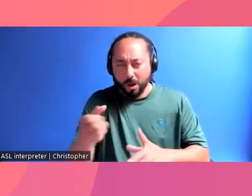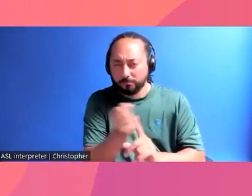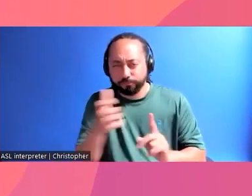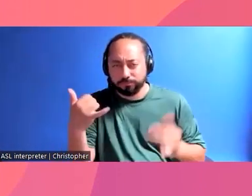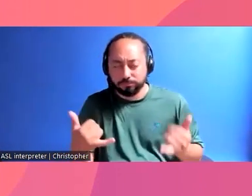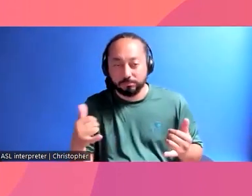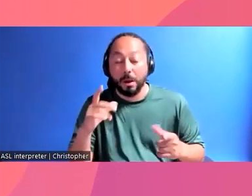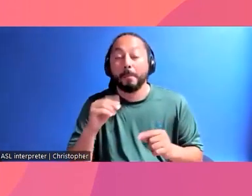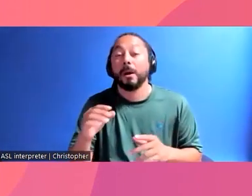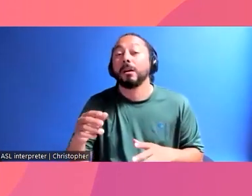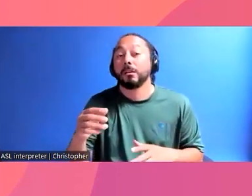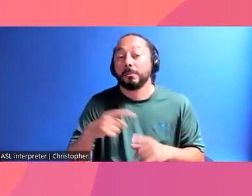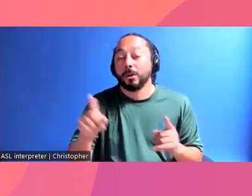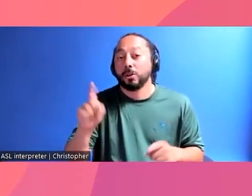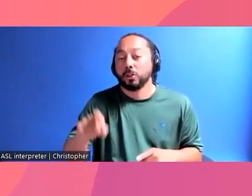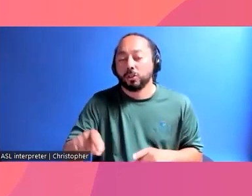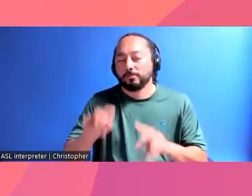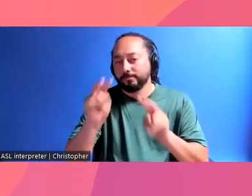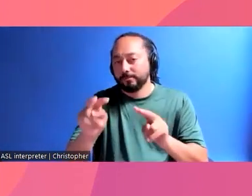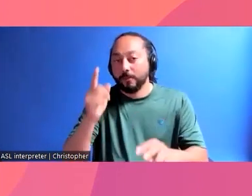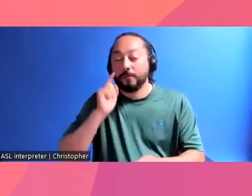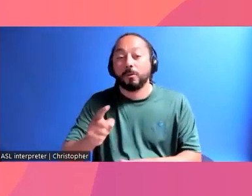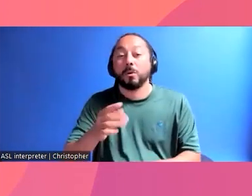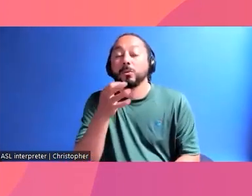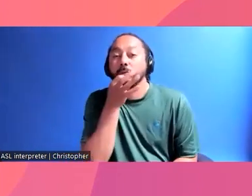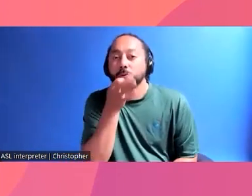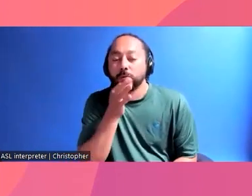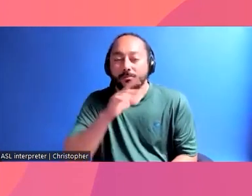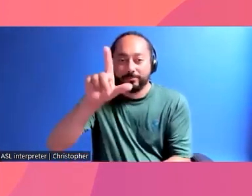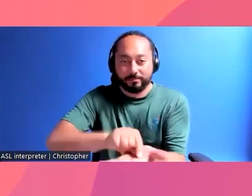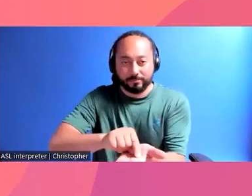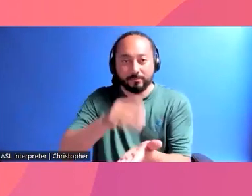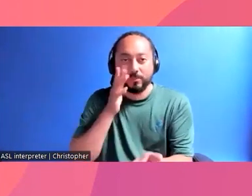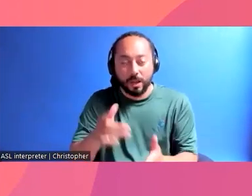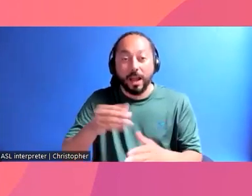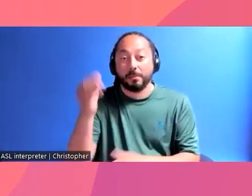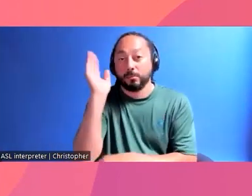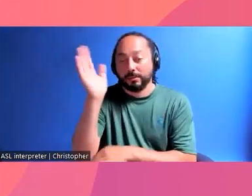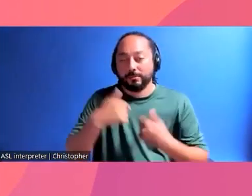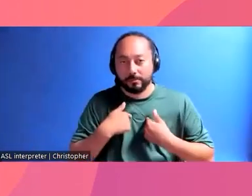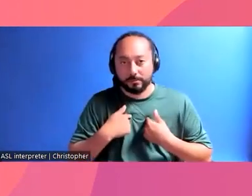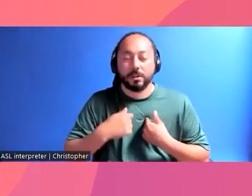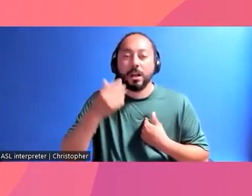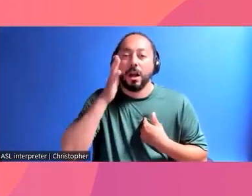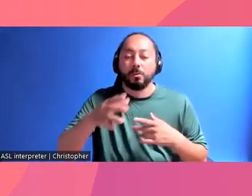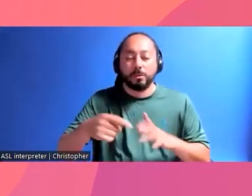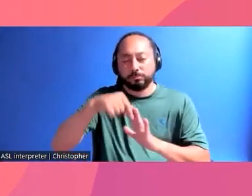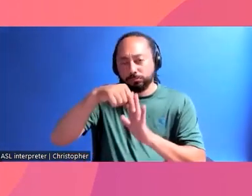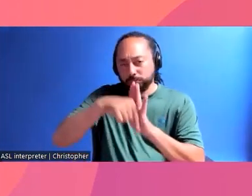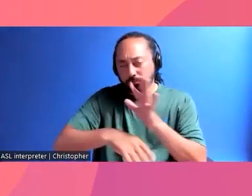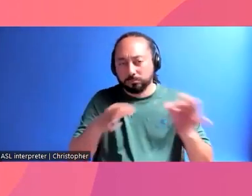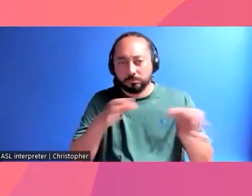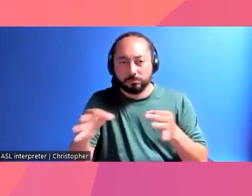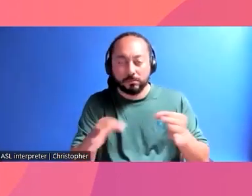look out for forthcoming publications and presentations where I will be going into more details about what